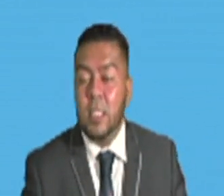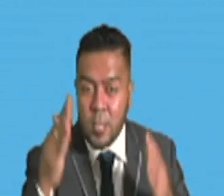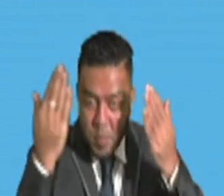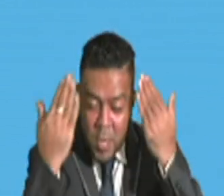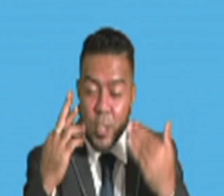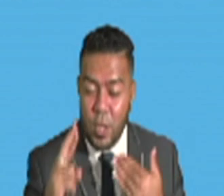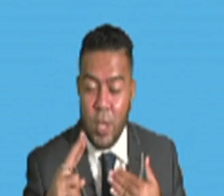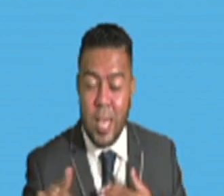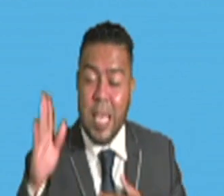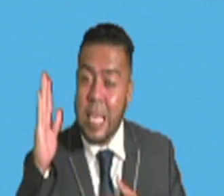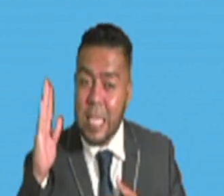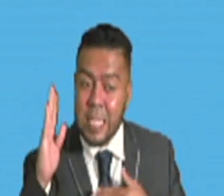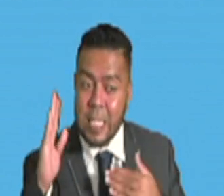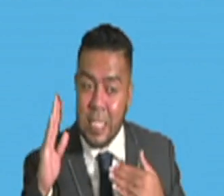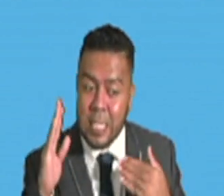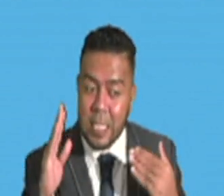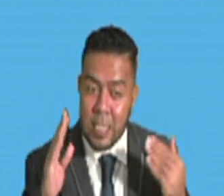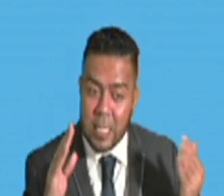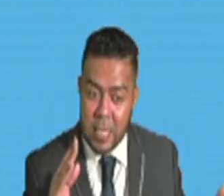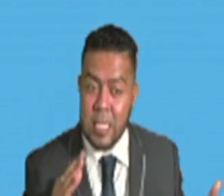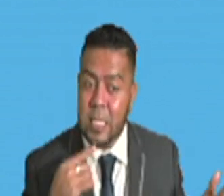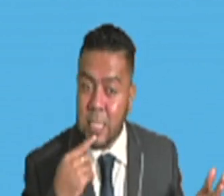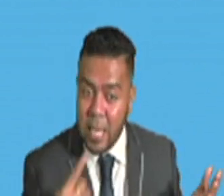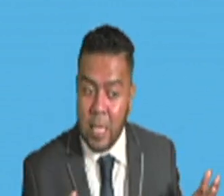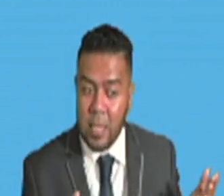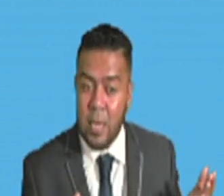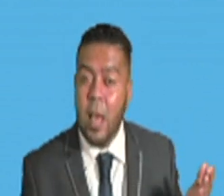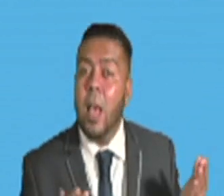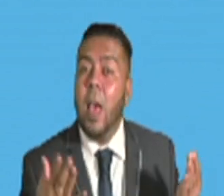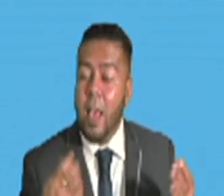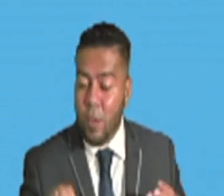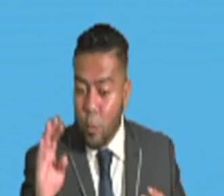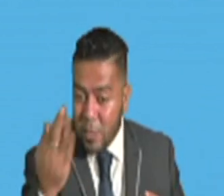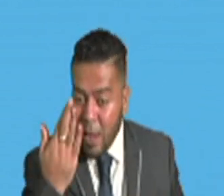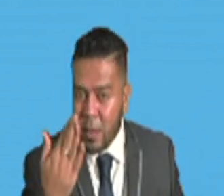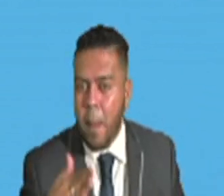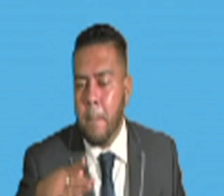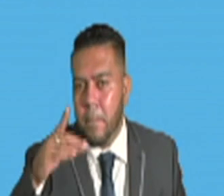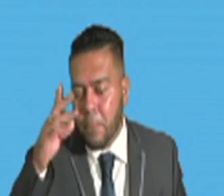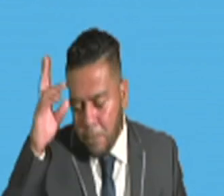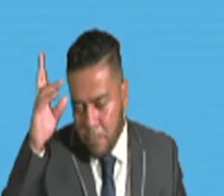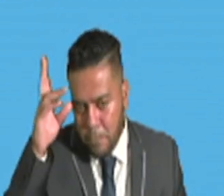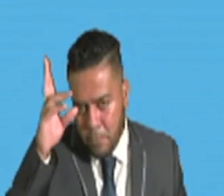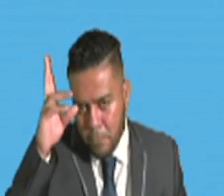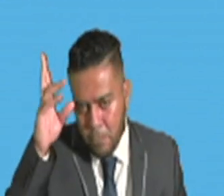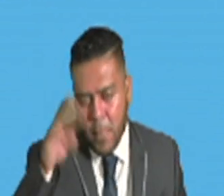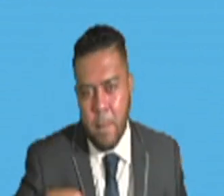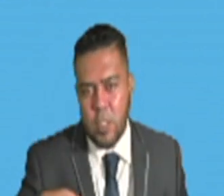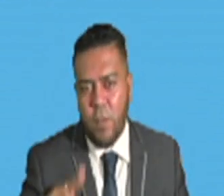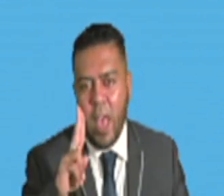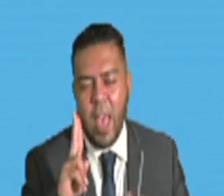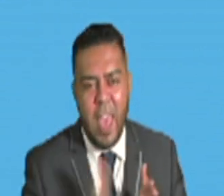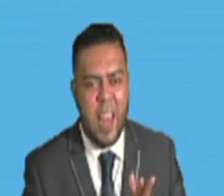sir, he said, as a result of Itauke people being members of NFP,